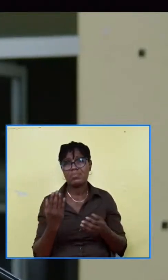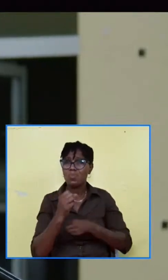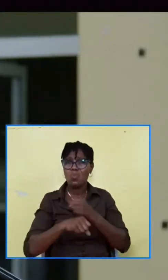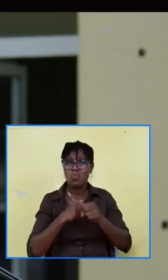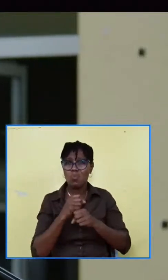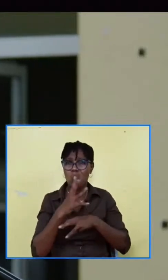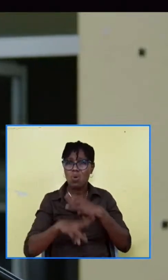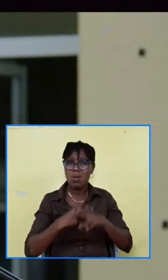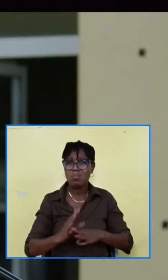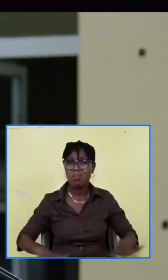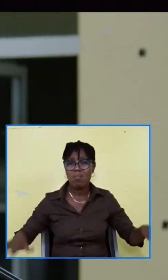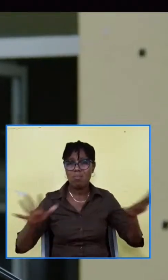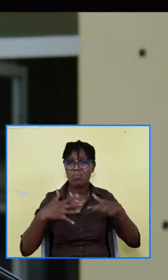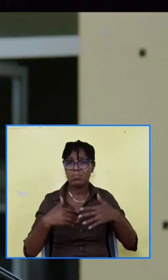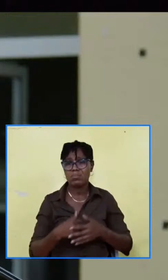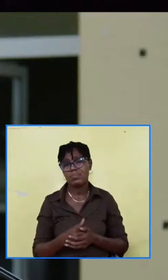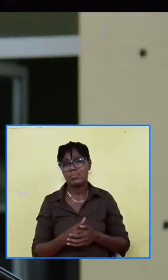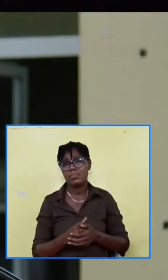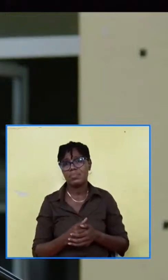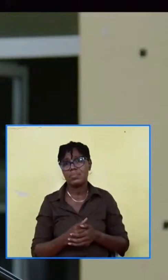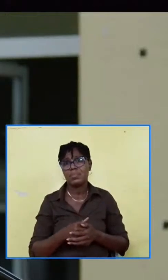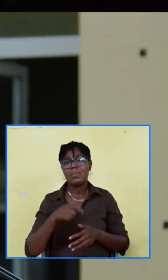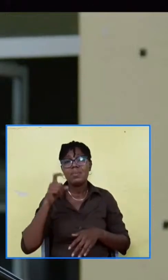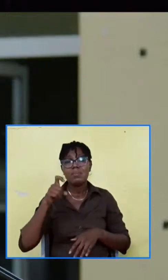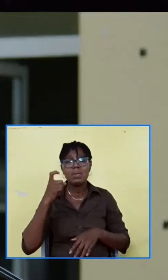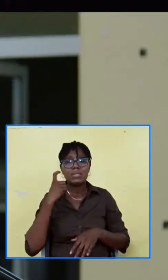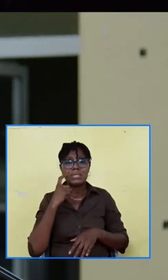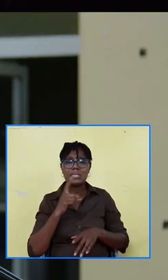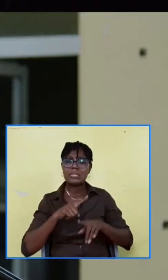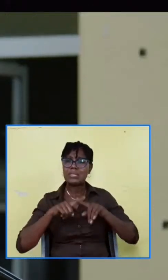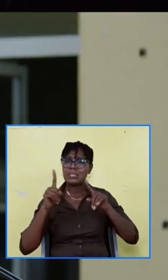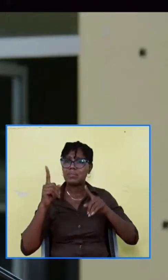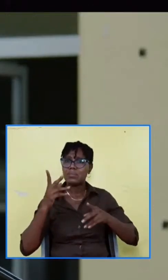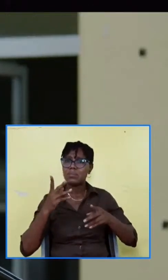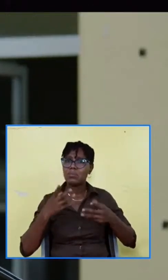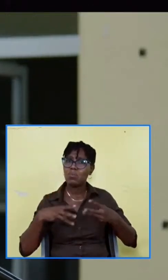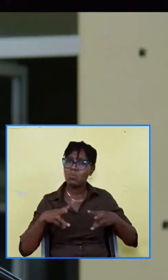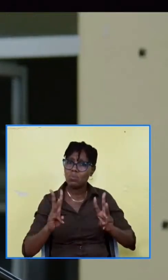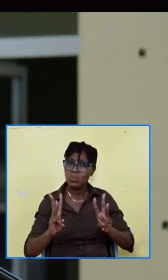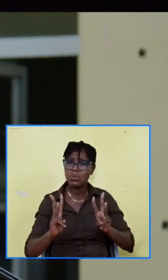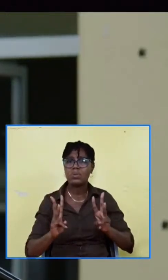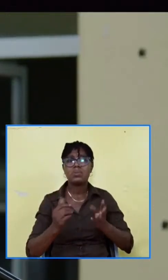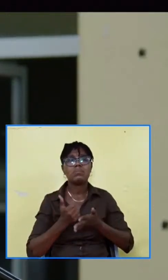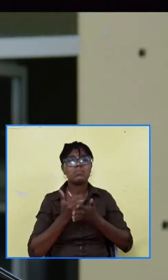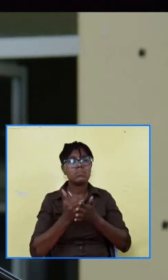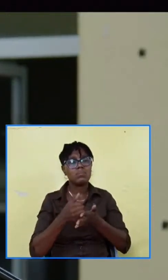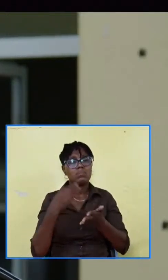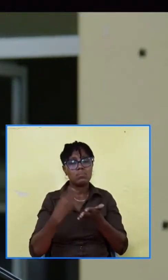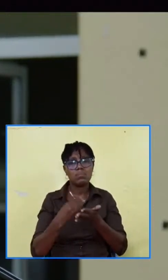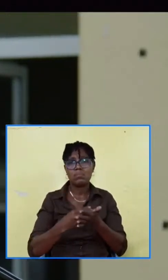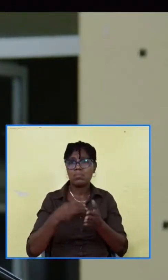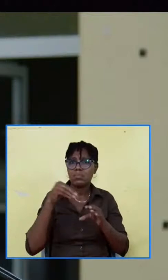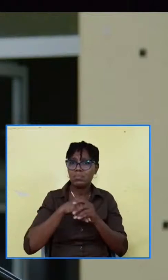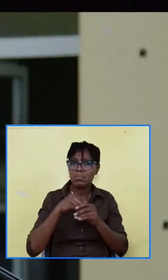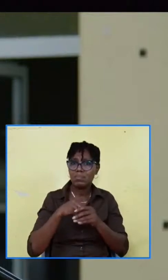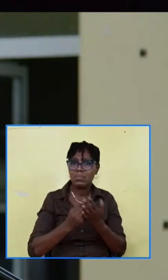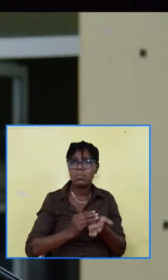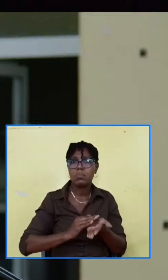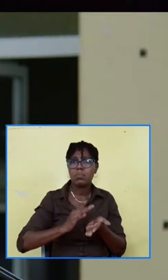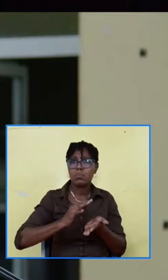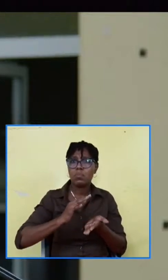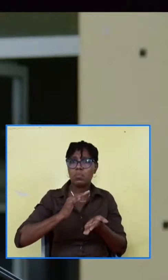different alternatives of how to make your portfolio still keep that level. So the question is, how